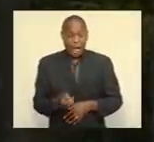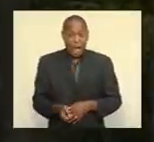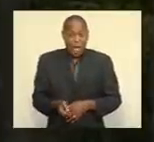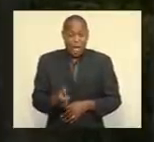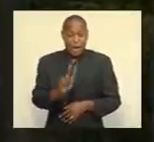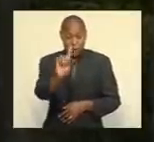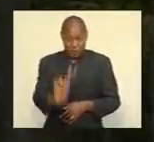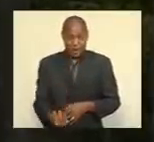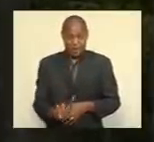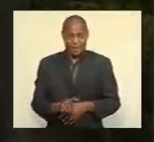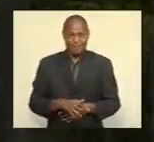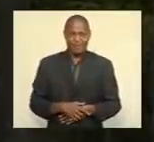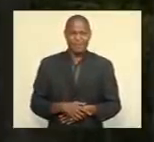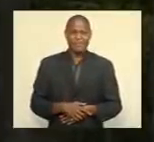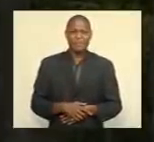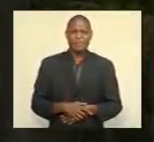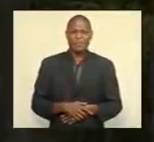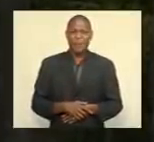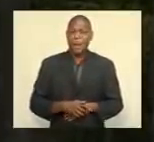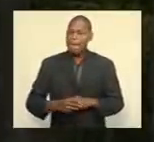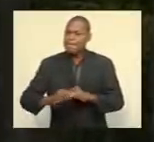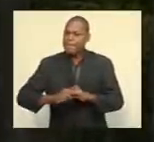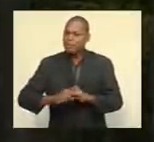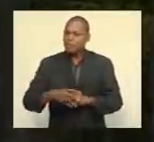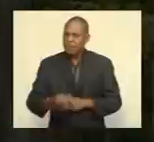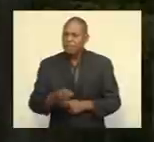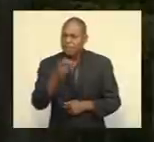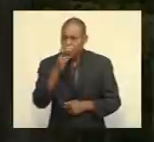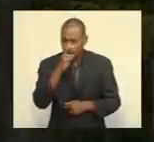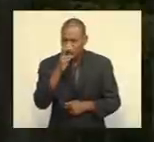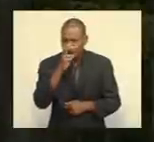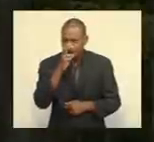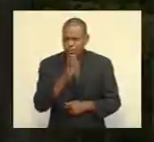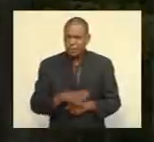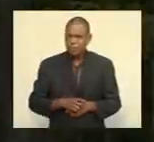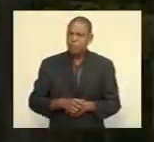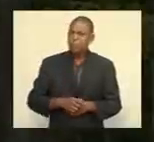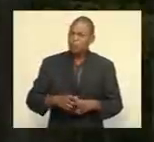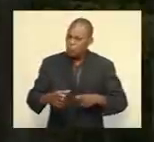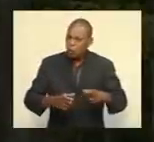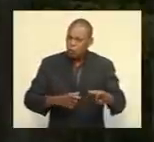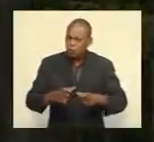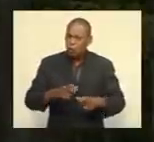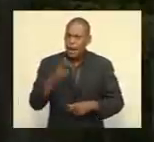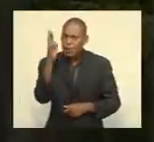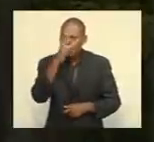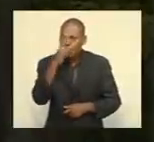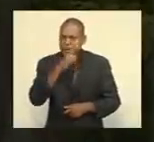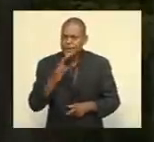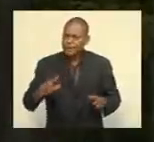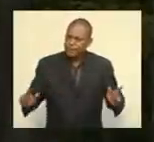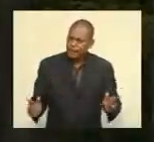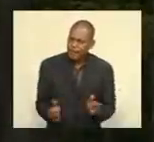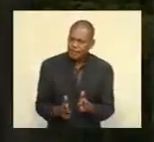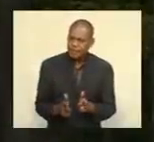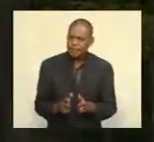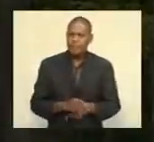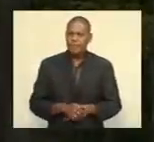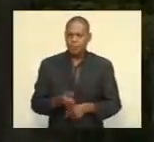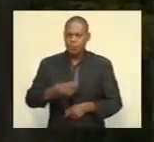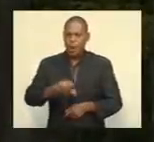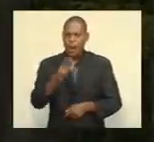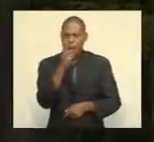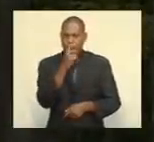stated that these measures are stringent enough to ensure that the risks are minimized and to allow people to